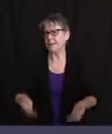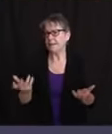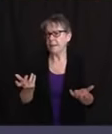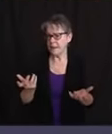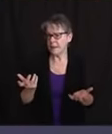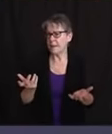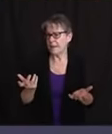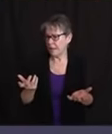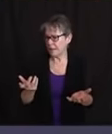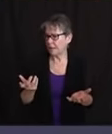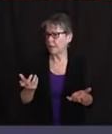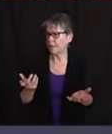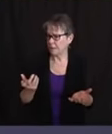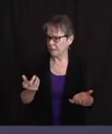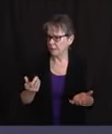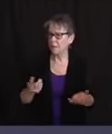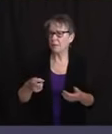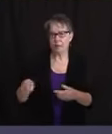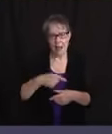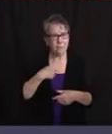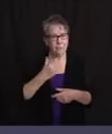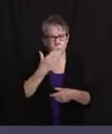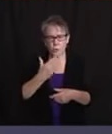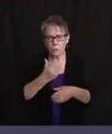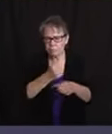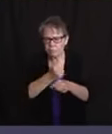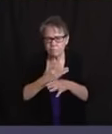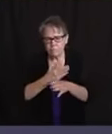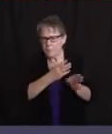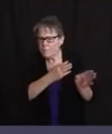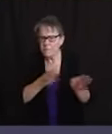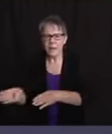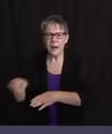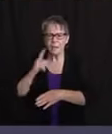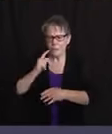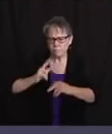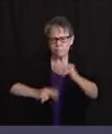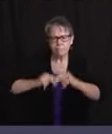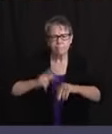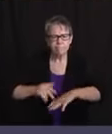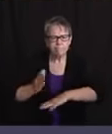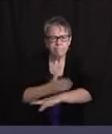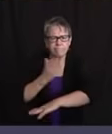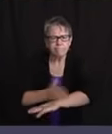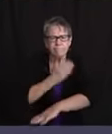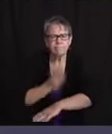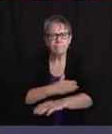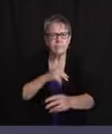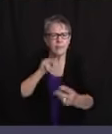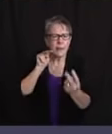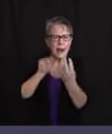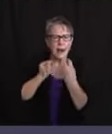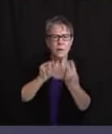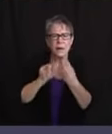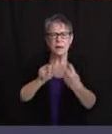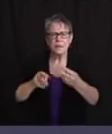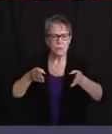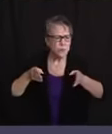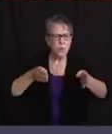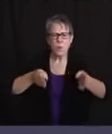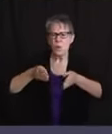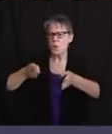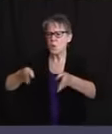Number one, there's a whole lot of idling that goes on right now of cars, and over time, once this